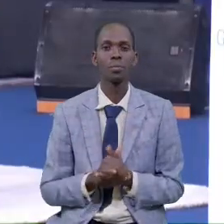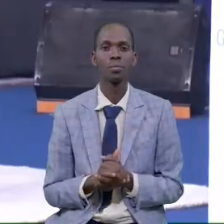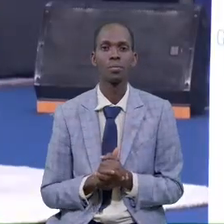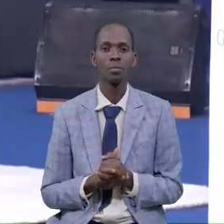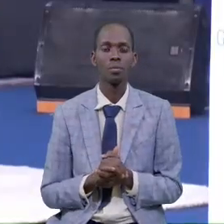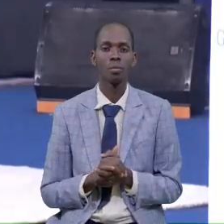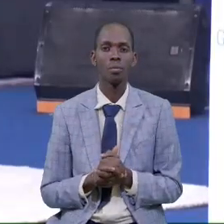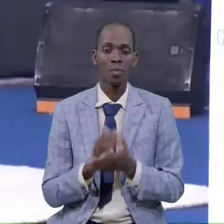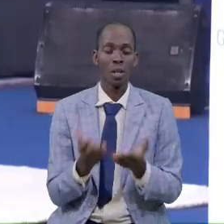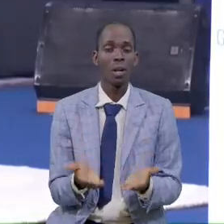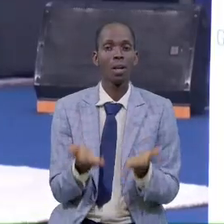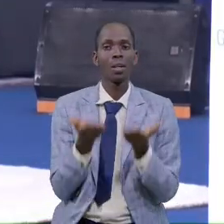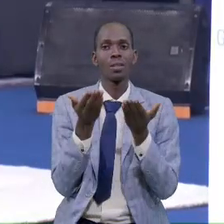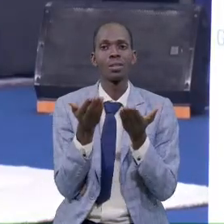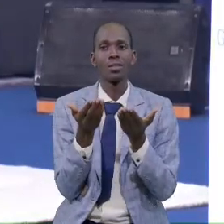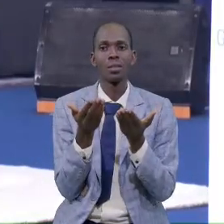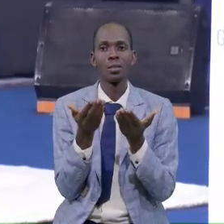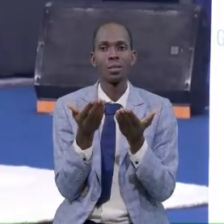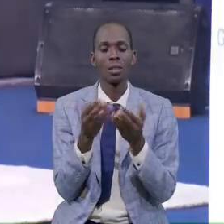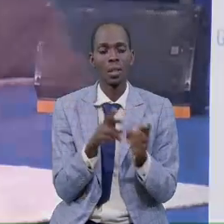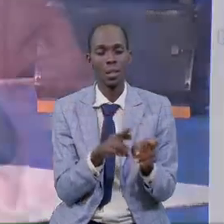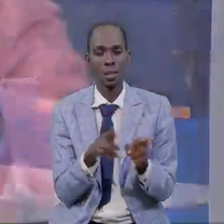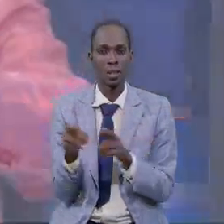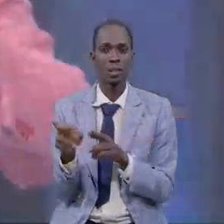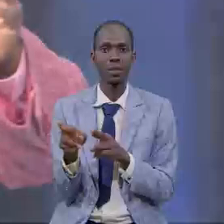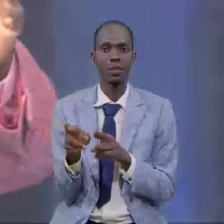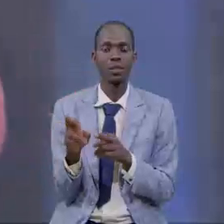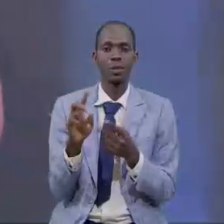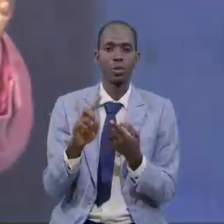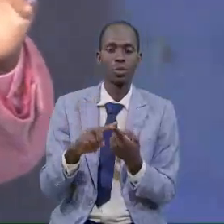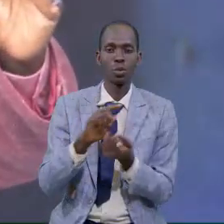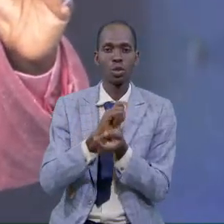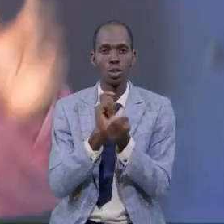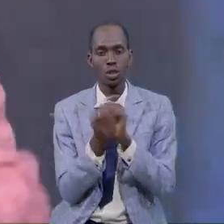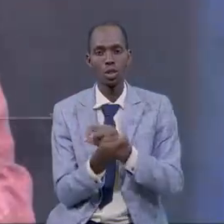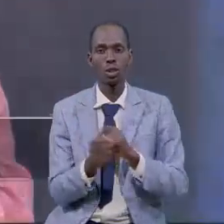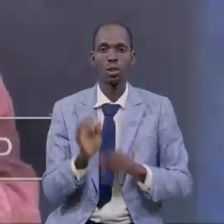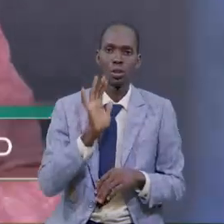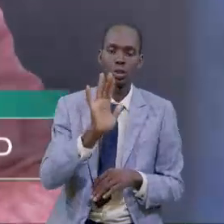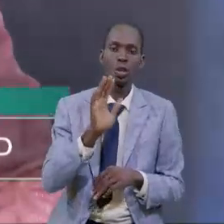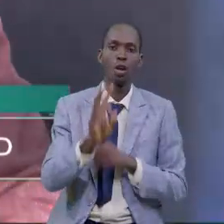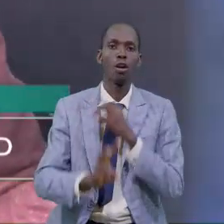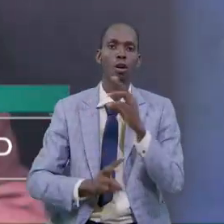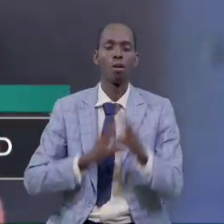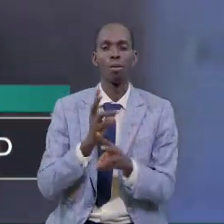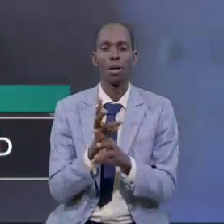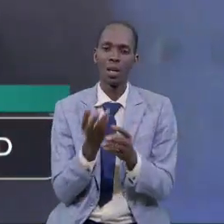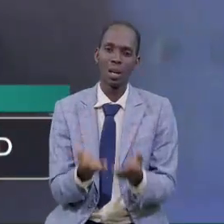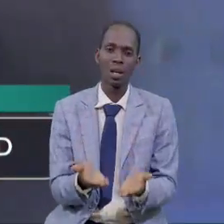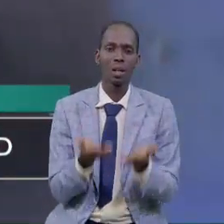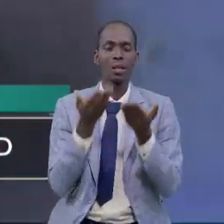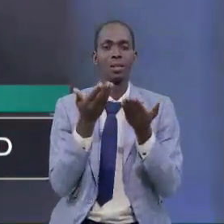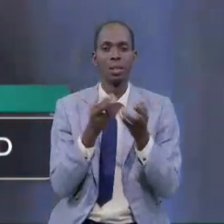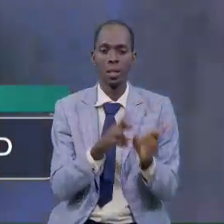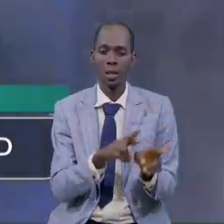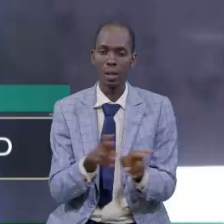Arise, ready to change your world. Arise, ready